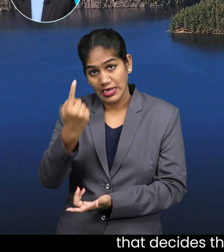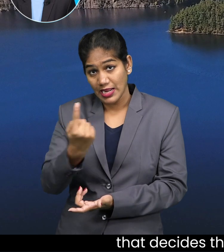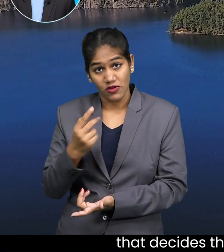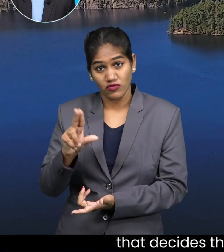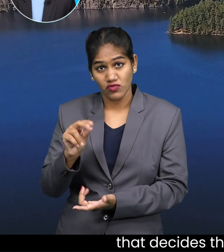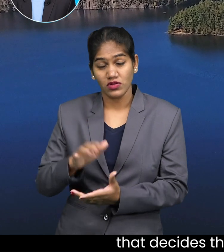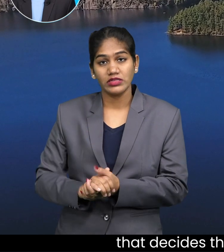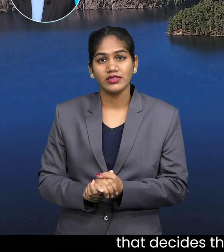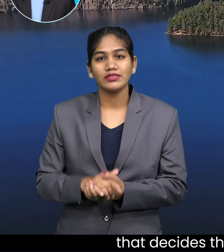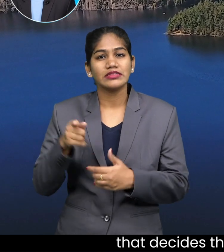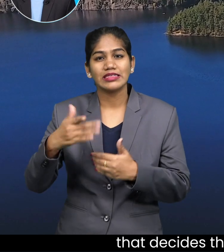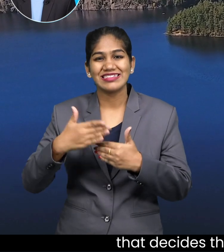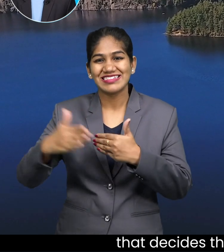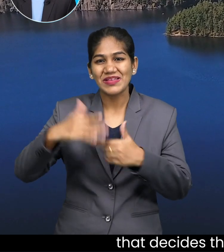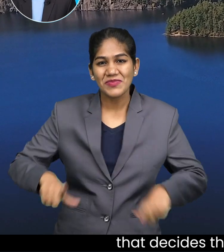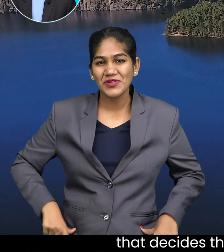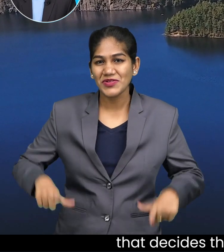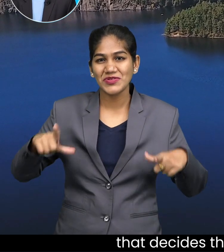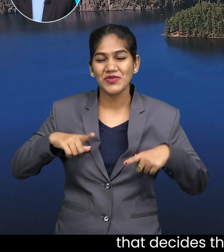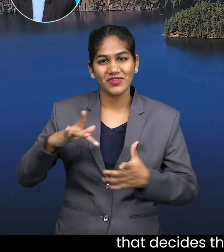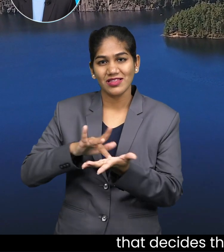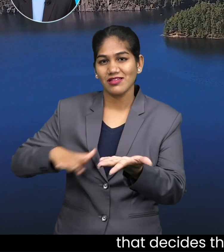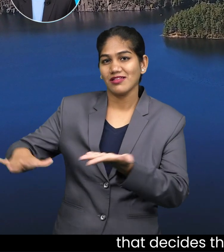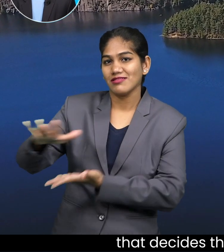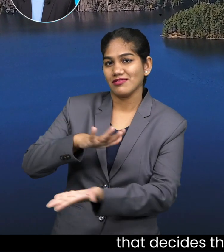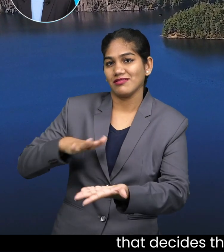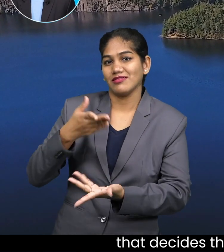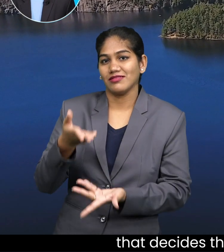the sustainability of life in a region.